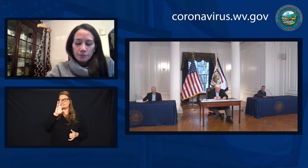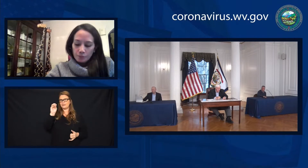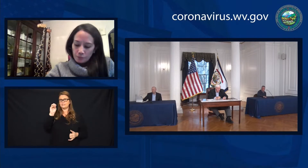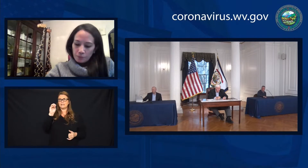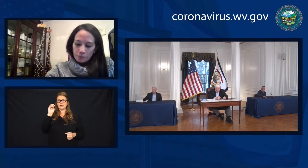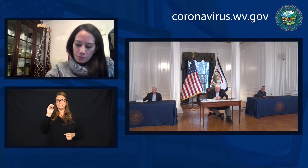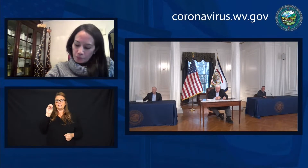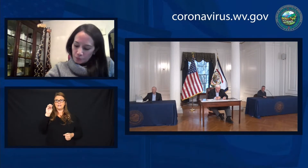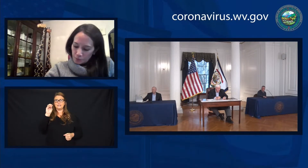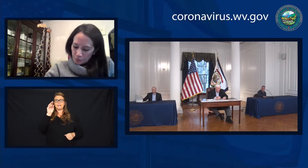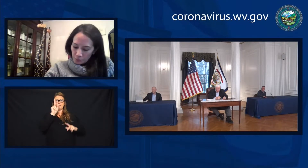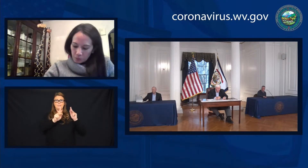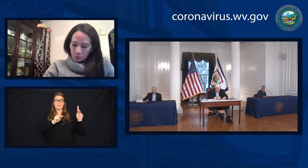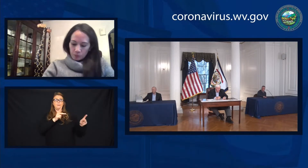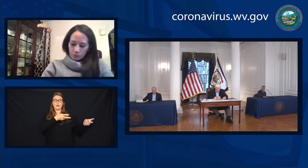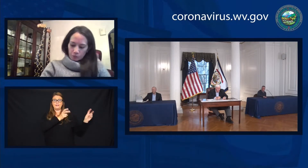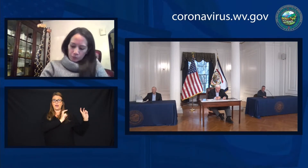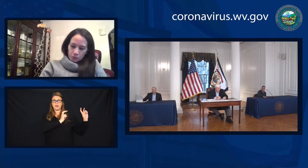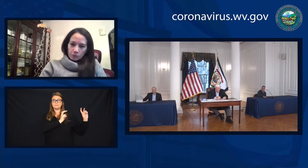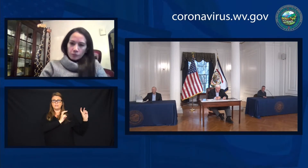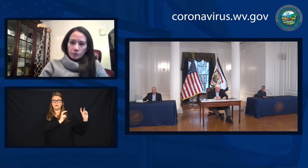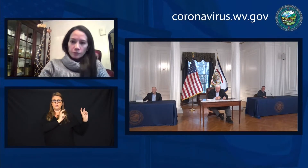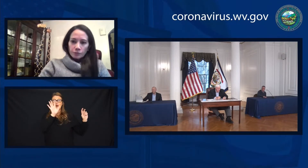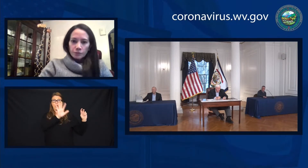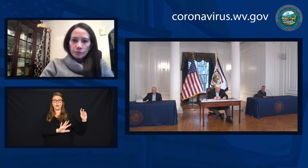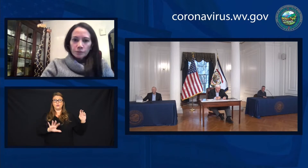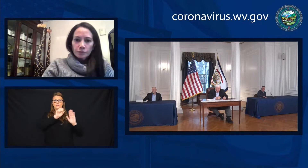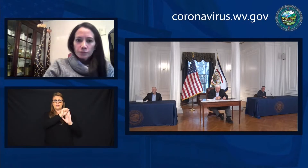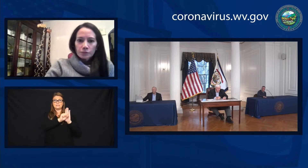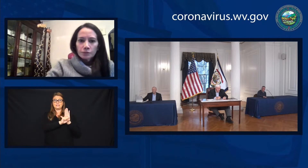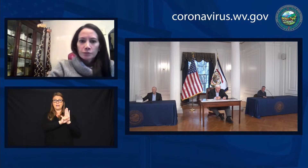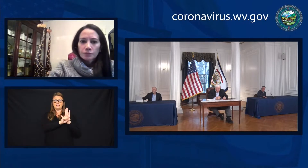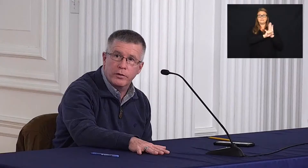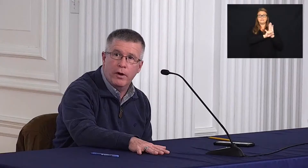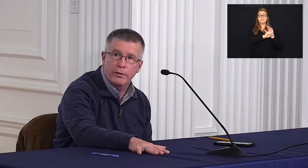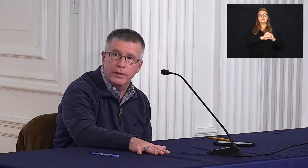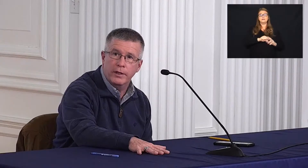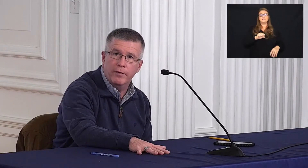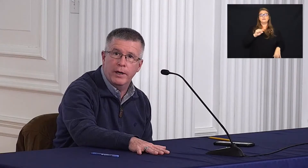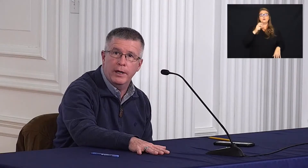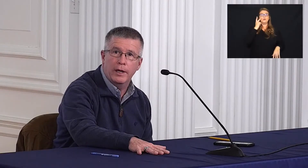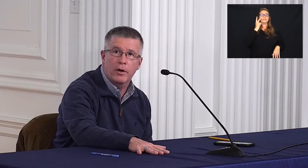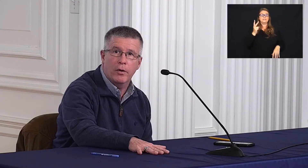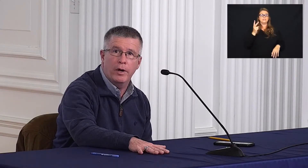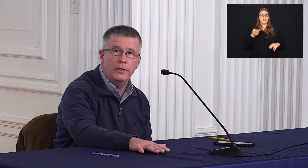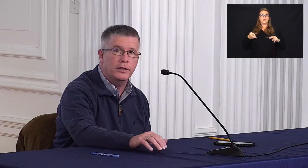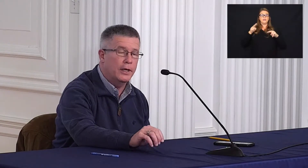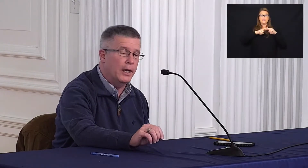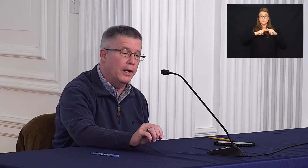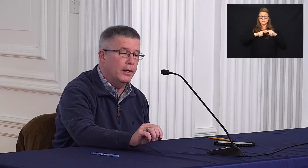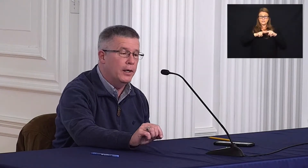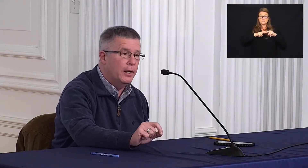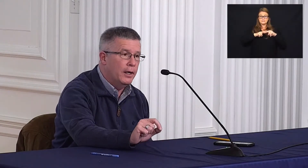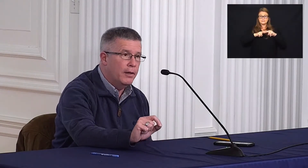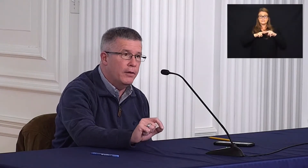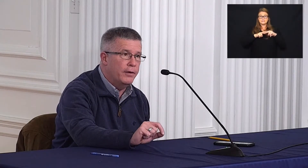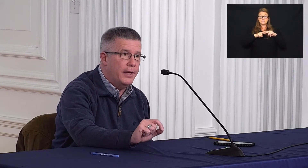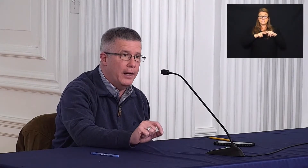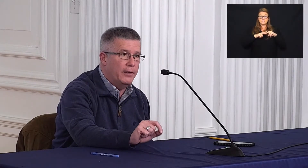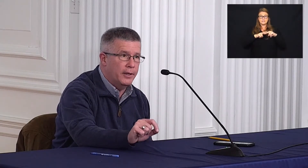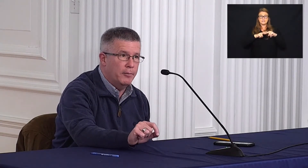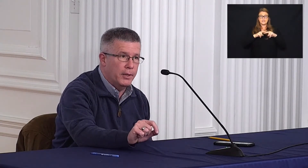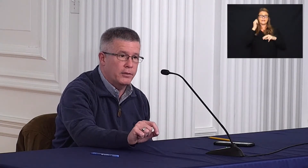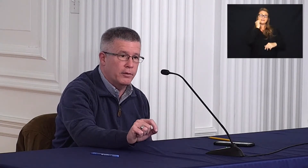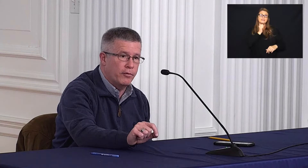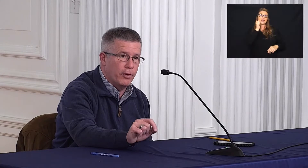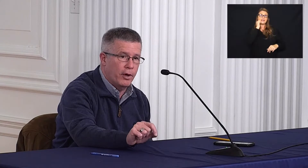plus in the hospitals across the state with COVID. We saw a significant increase in the